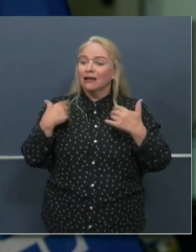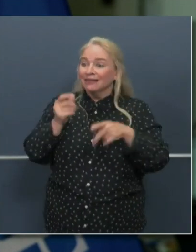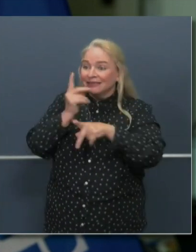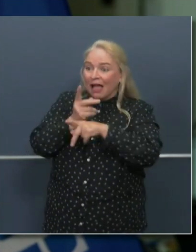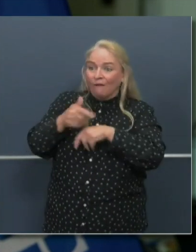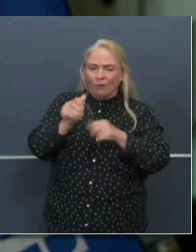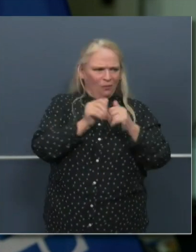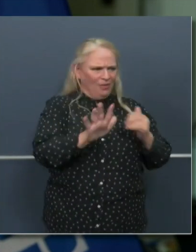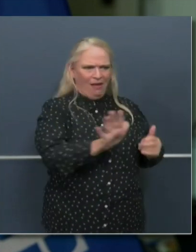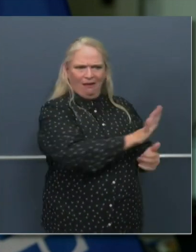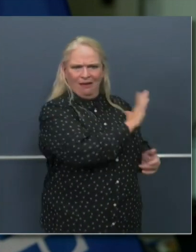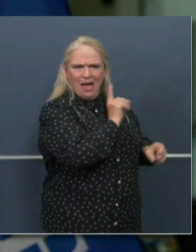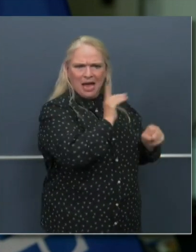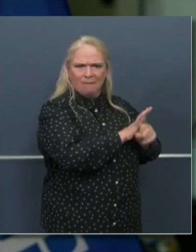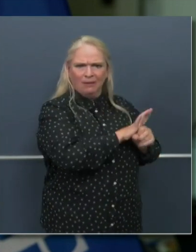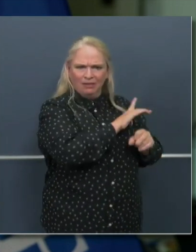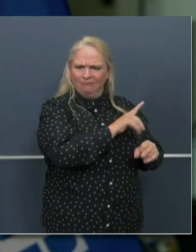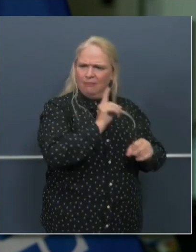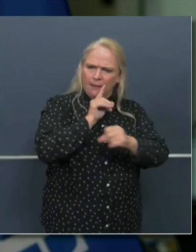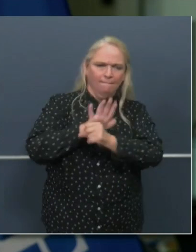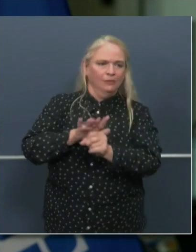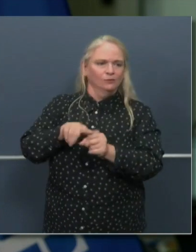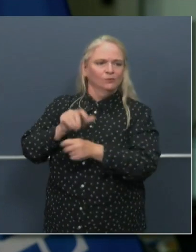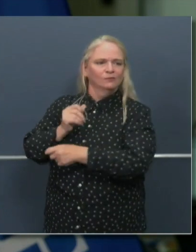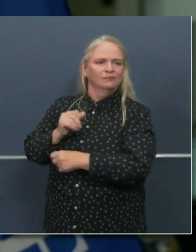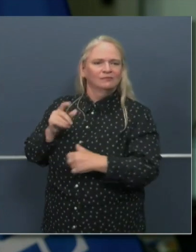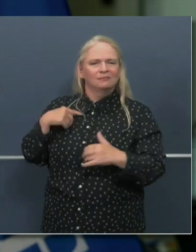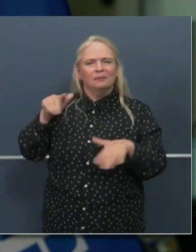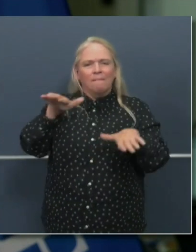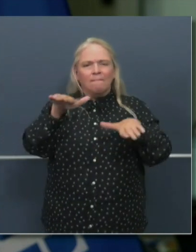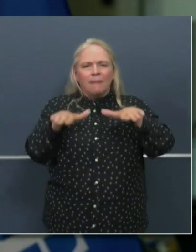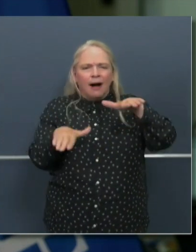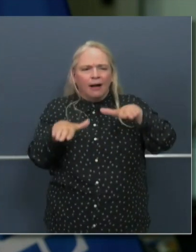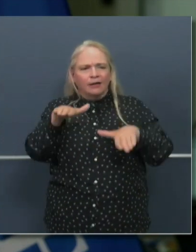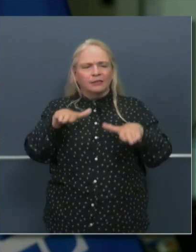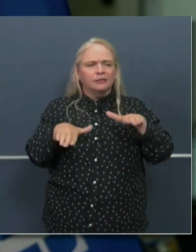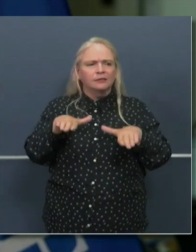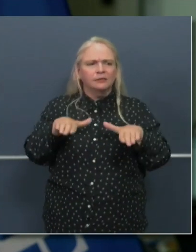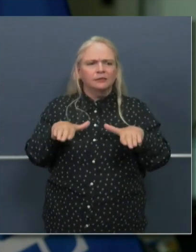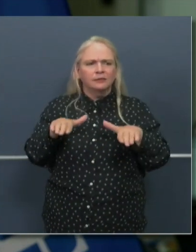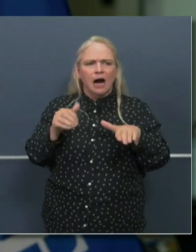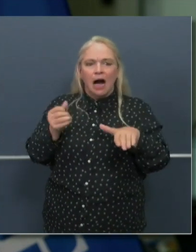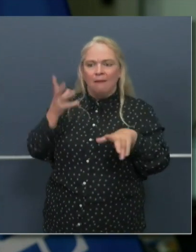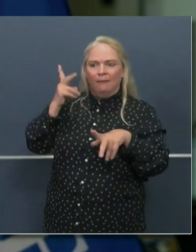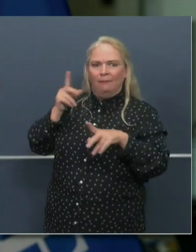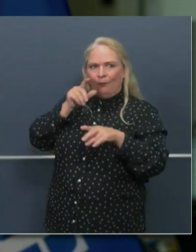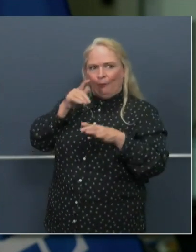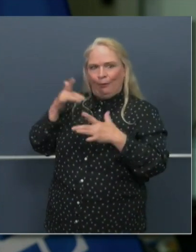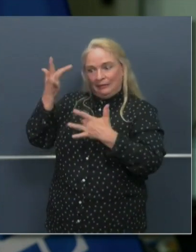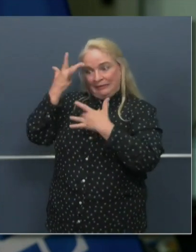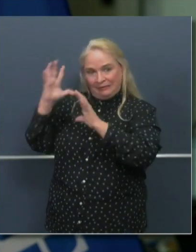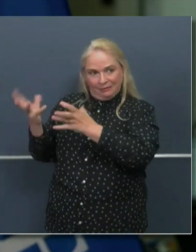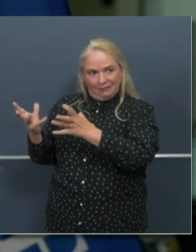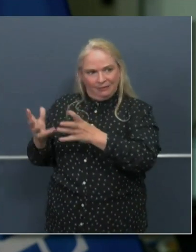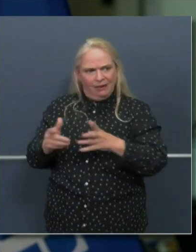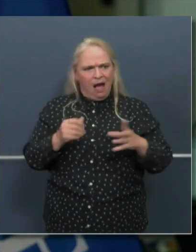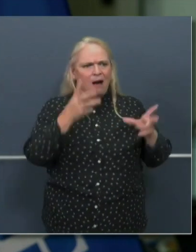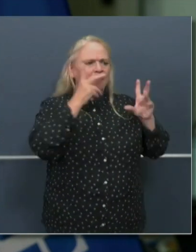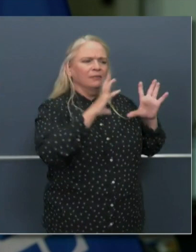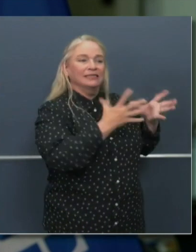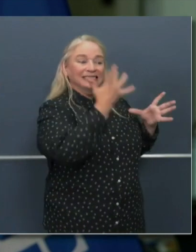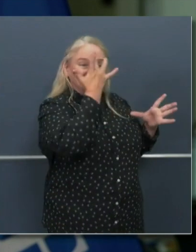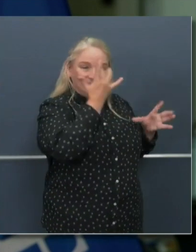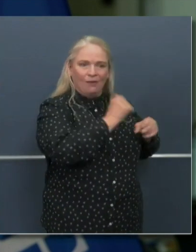can balance the load of COVID-positive patients as we're doing right now in Imperial County, also in the Bay Area as